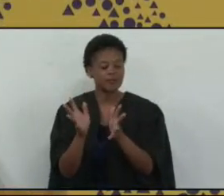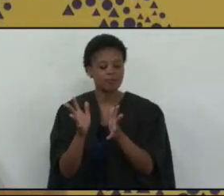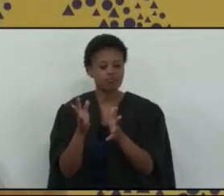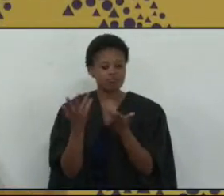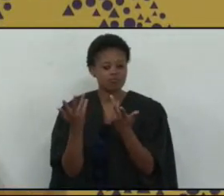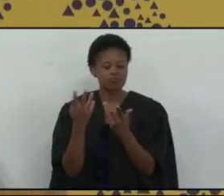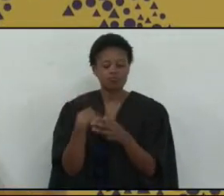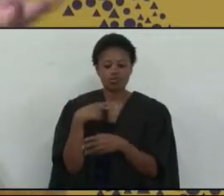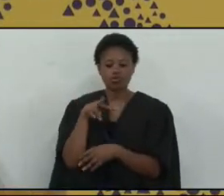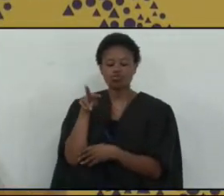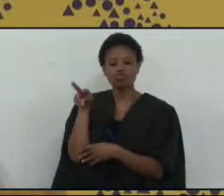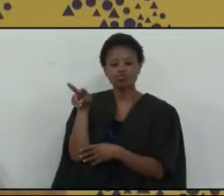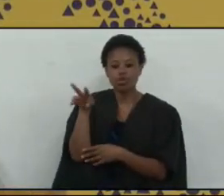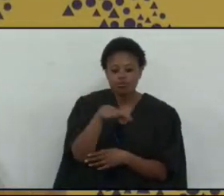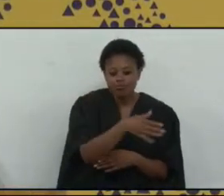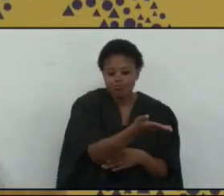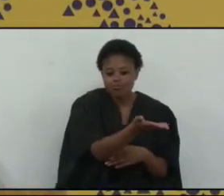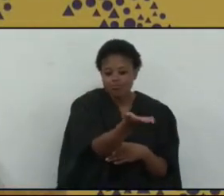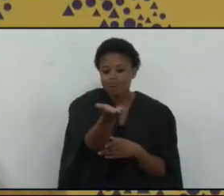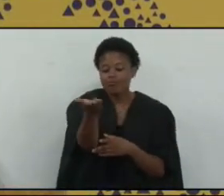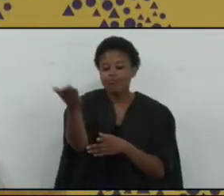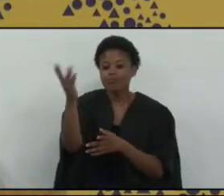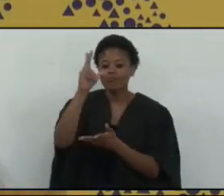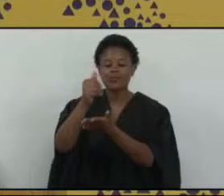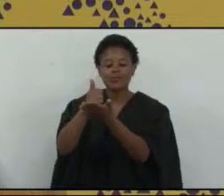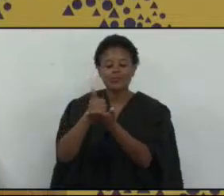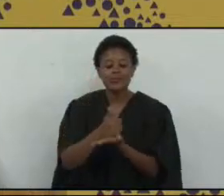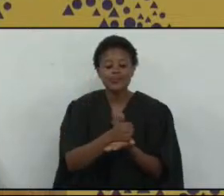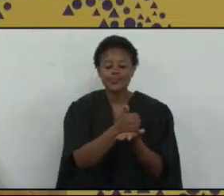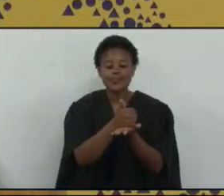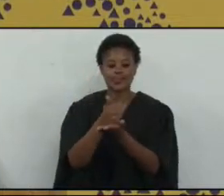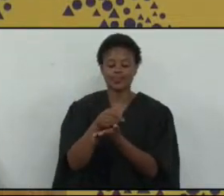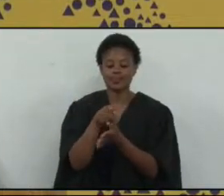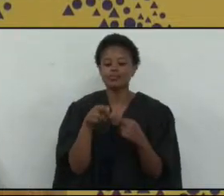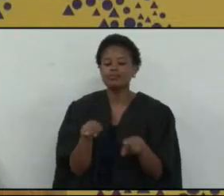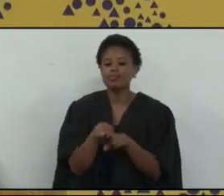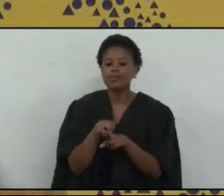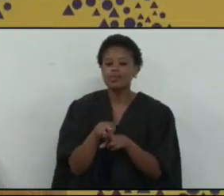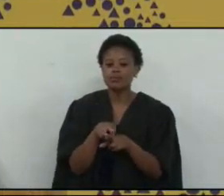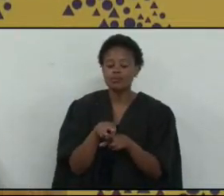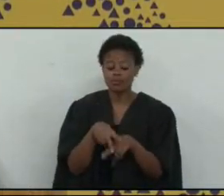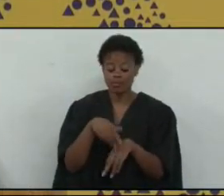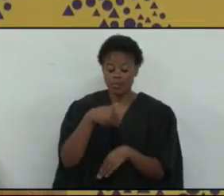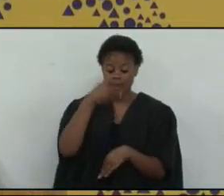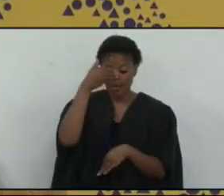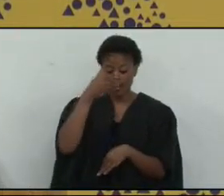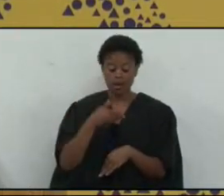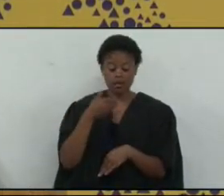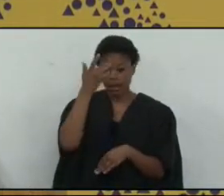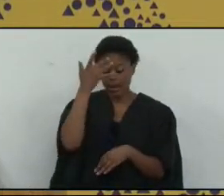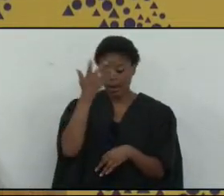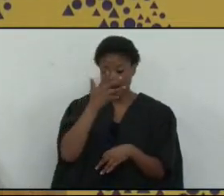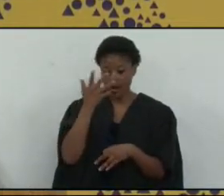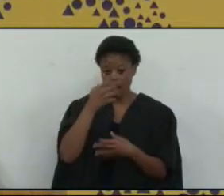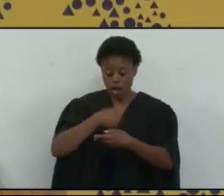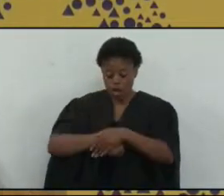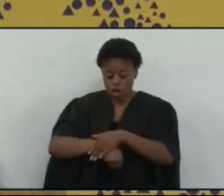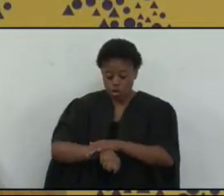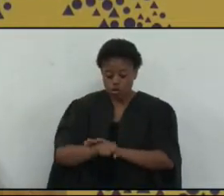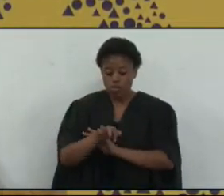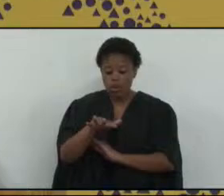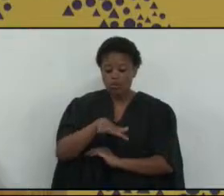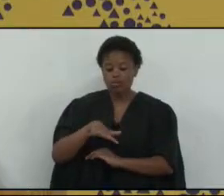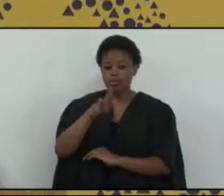look here, everyone that is sitting around in this very room, and the fact that I, a colored woman born in the small town of